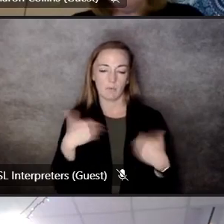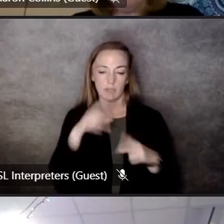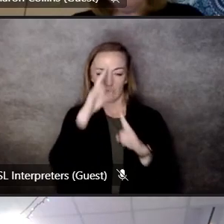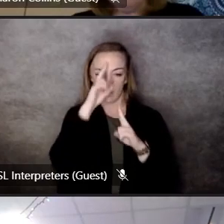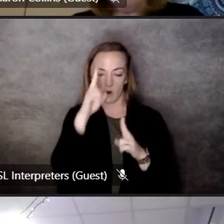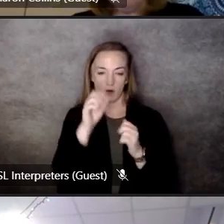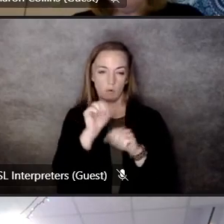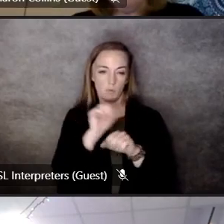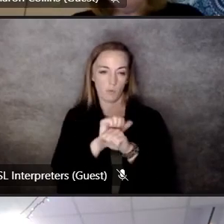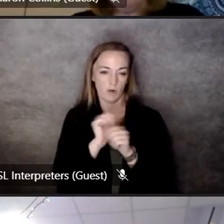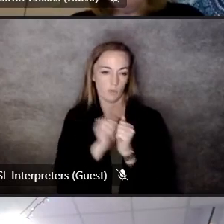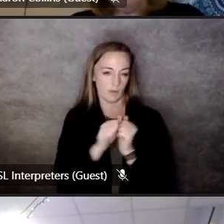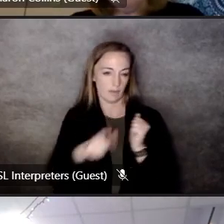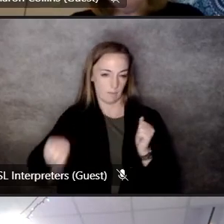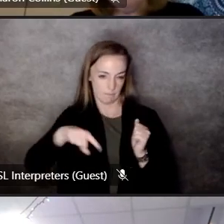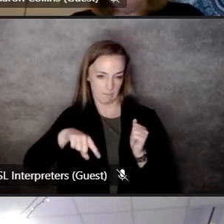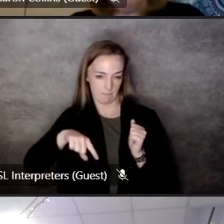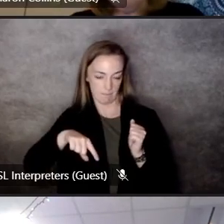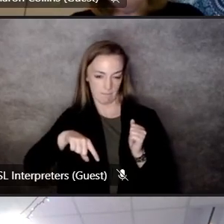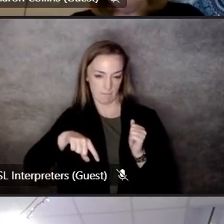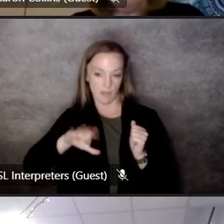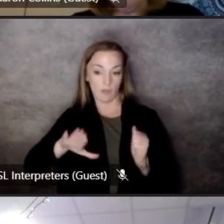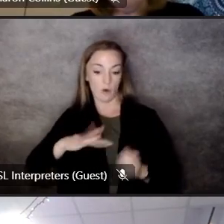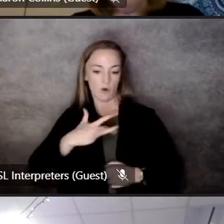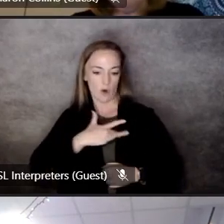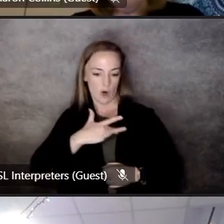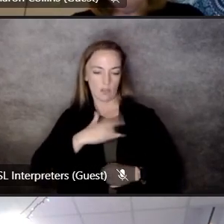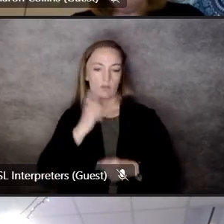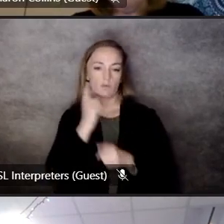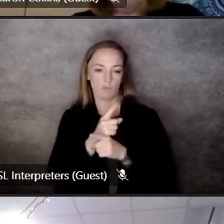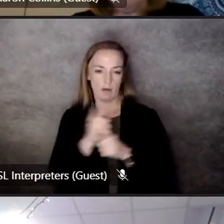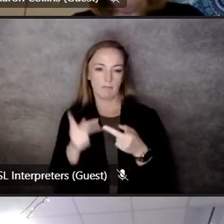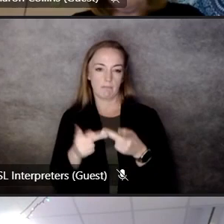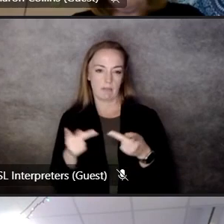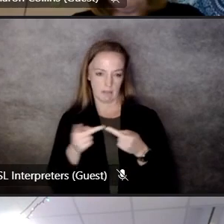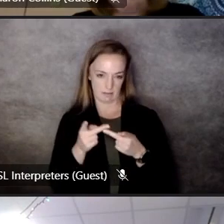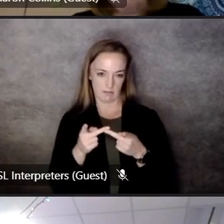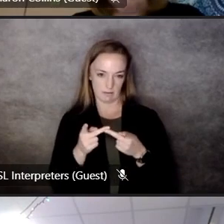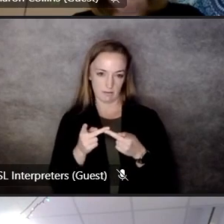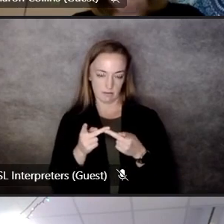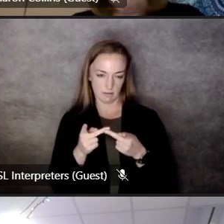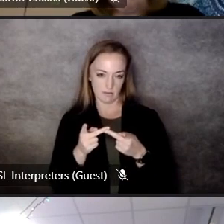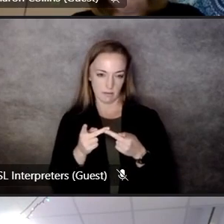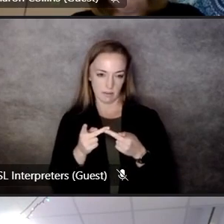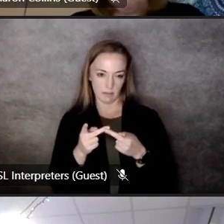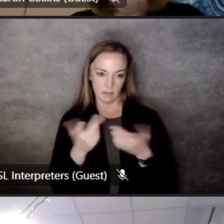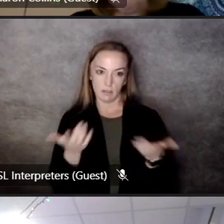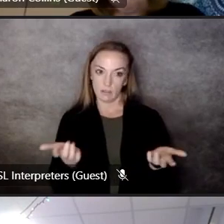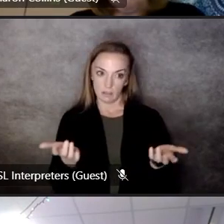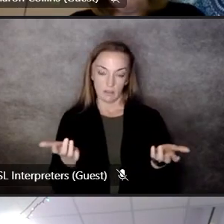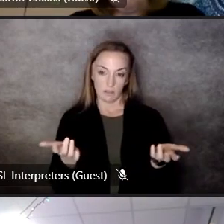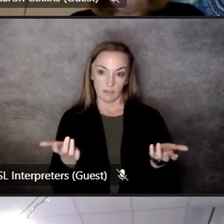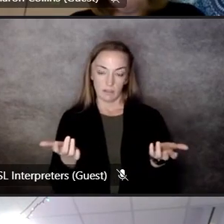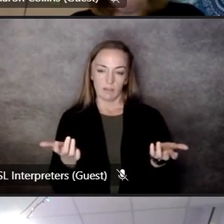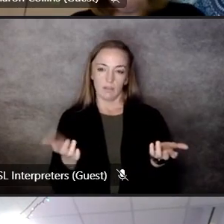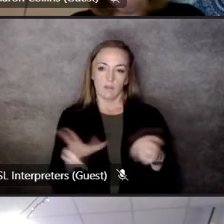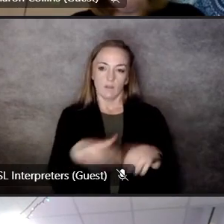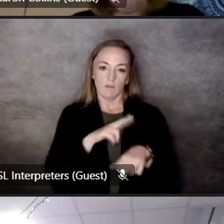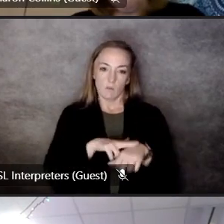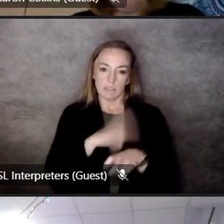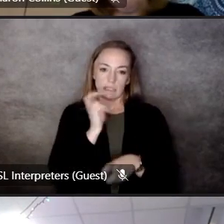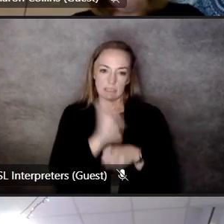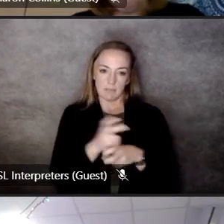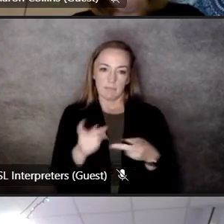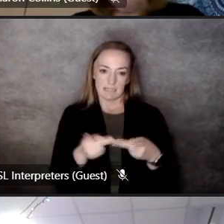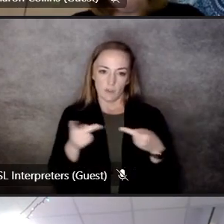them. Their heart is in the right place, and while it's always a difficult position to be in at times